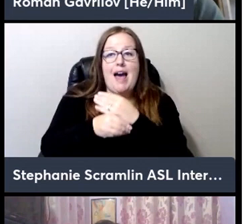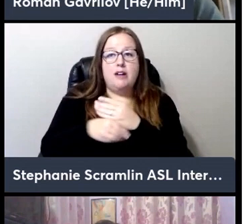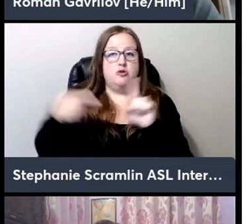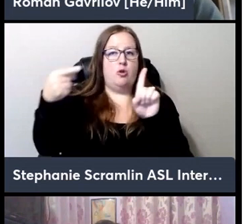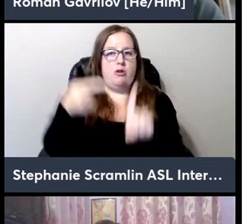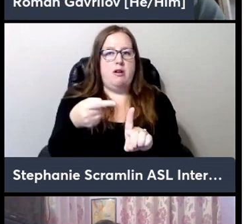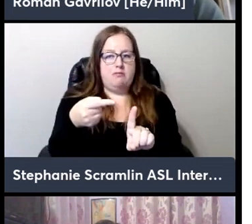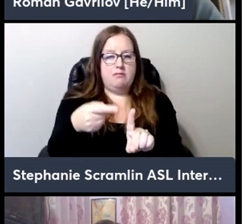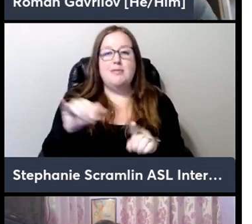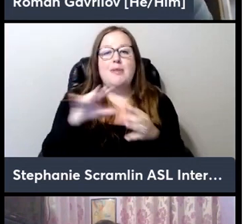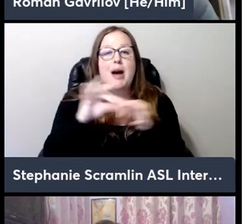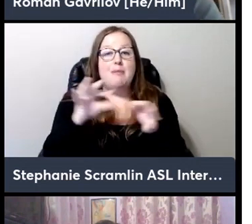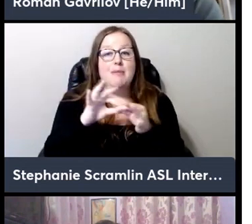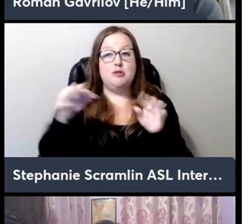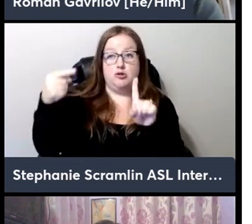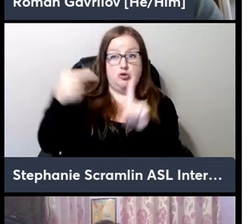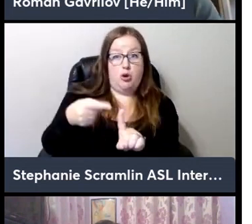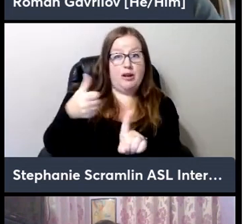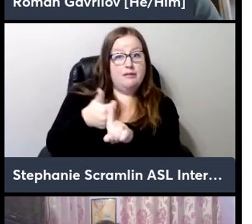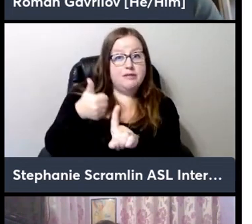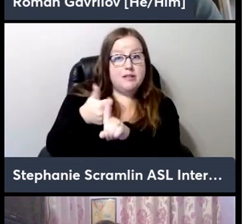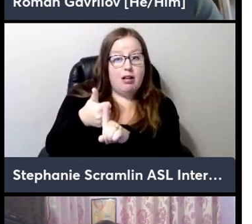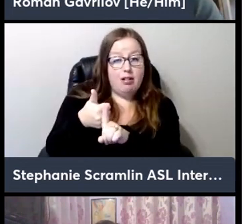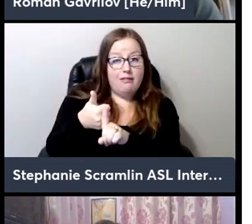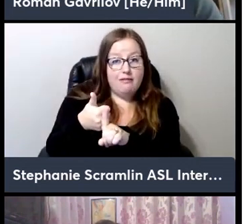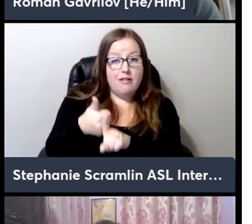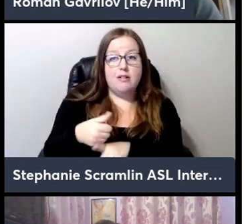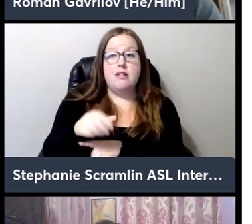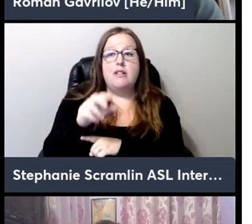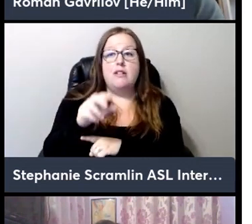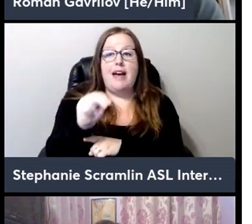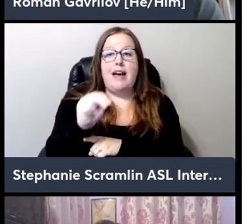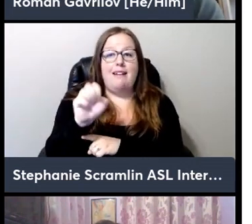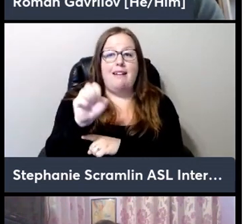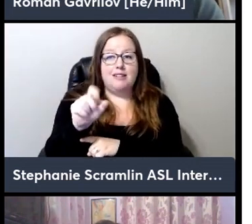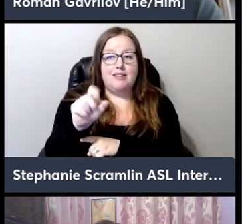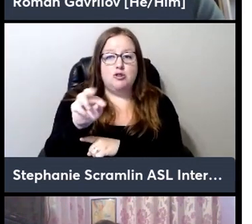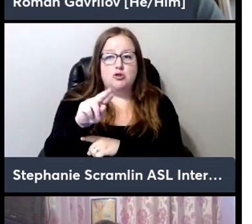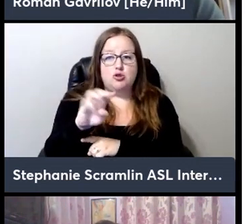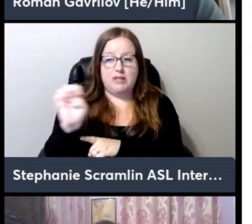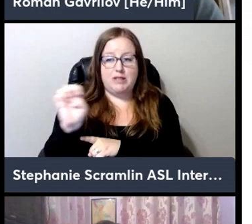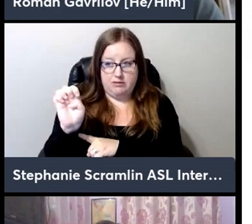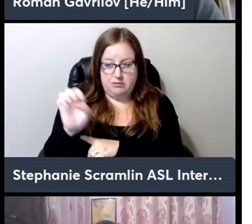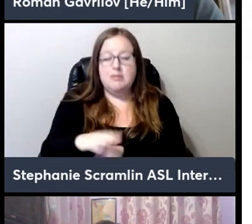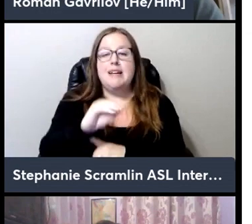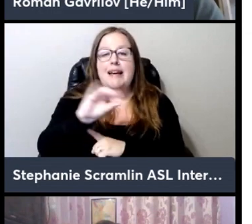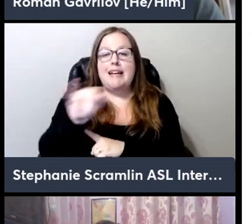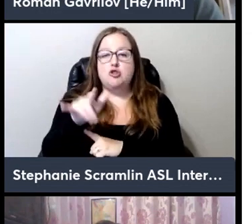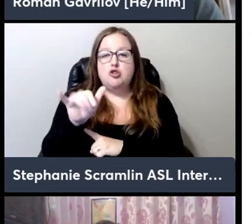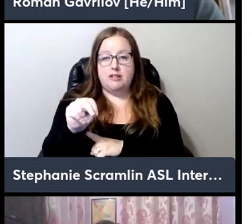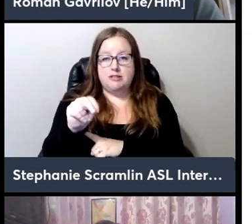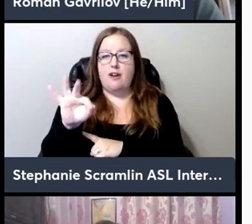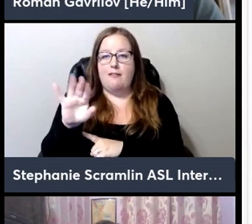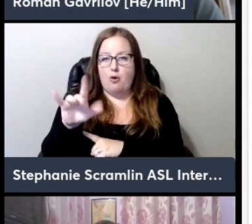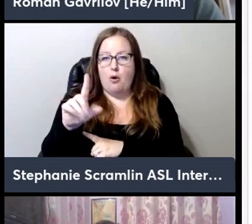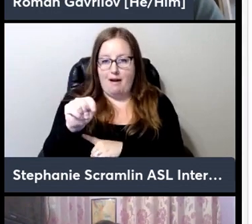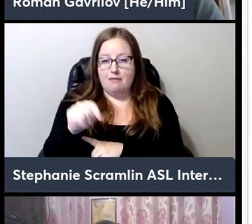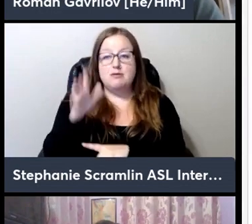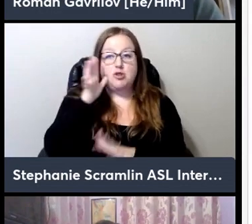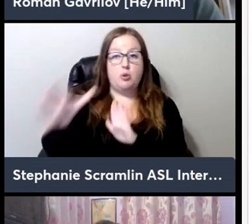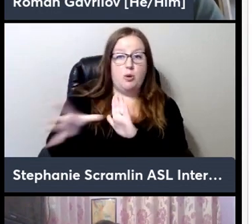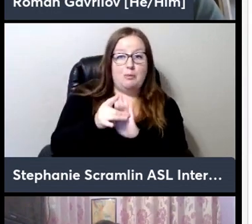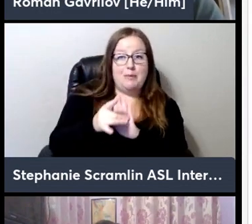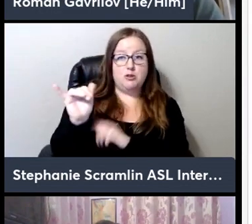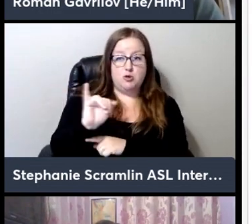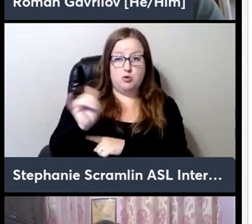And as I've mentioned, our target is going to be an S3, also in JSON format. So we're going to choose